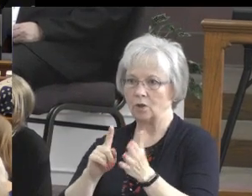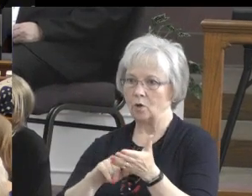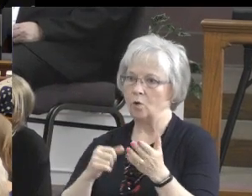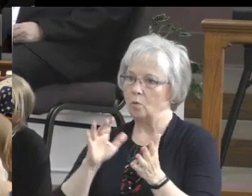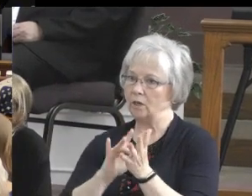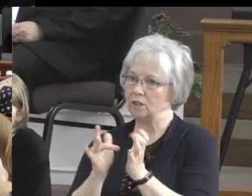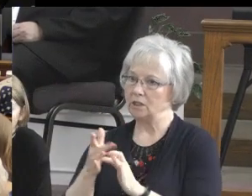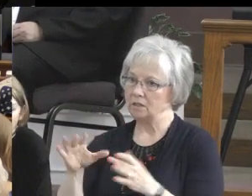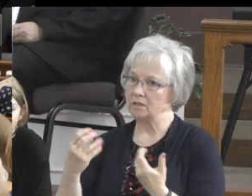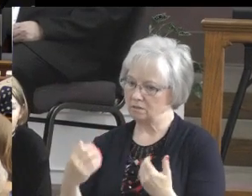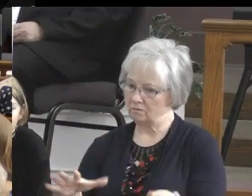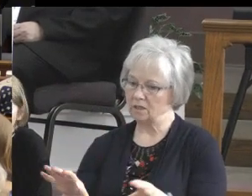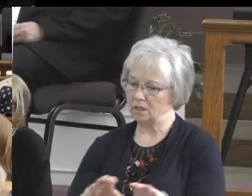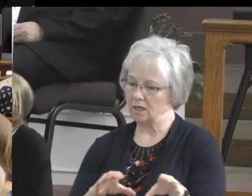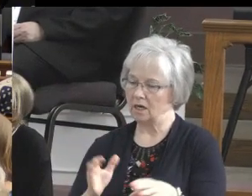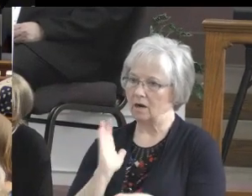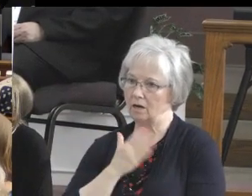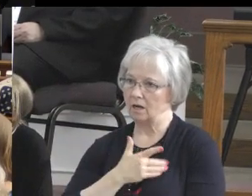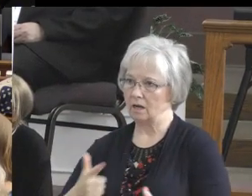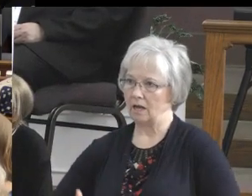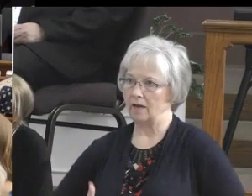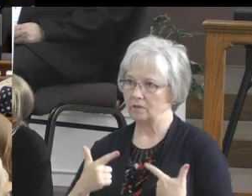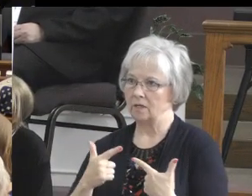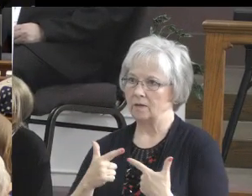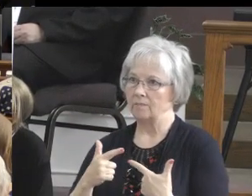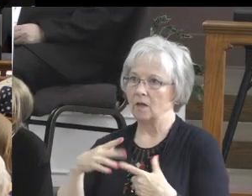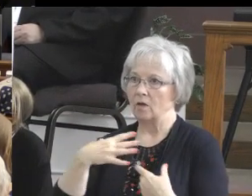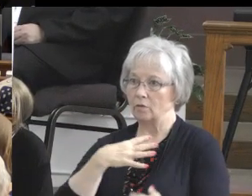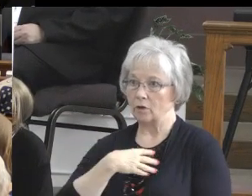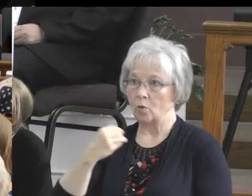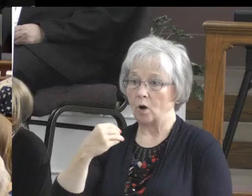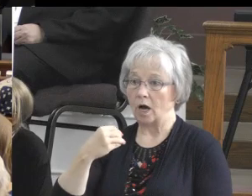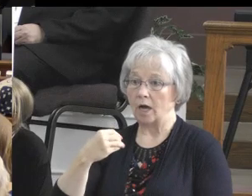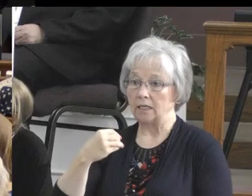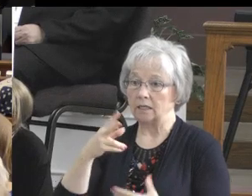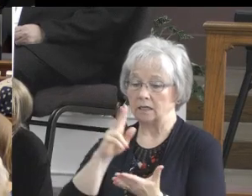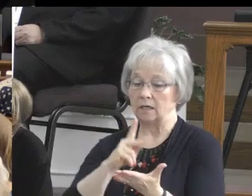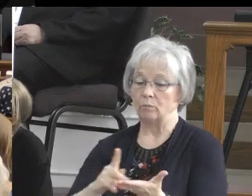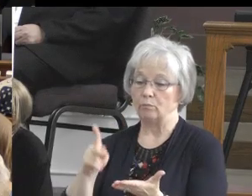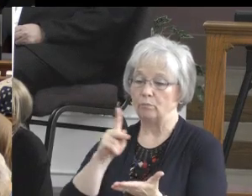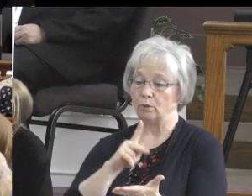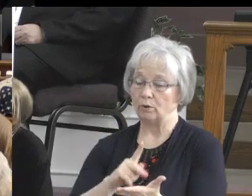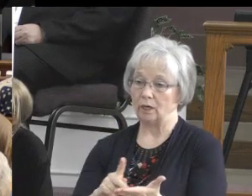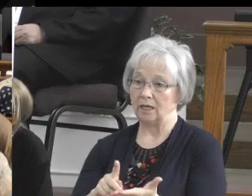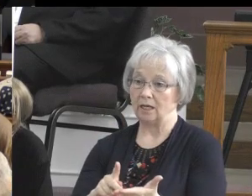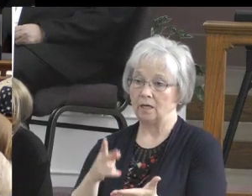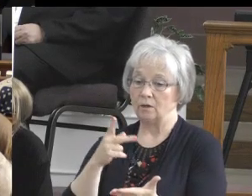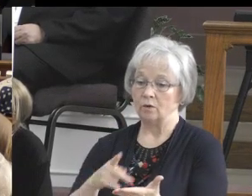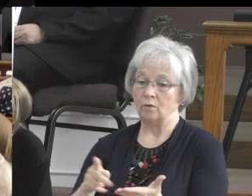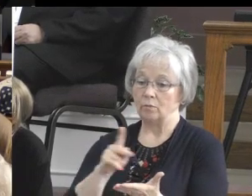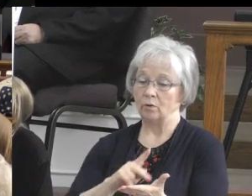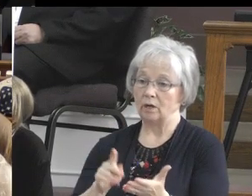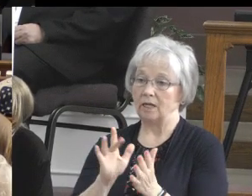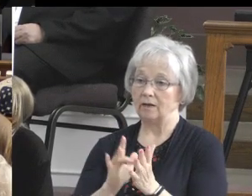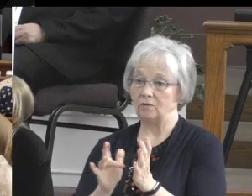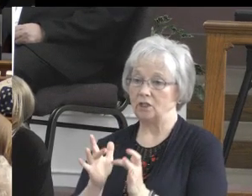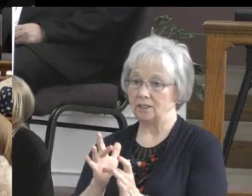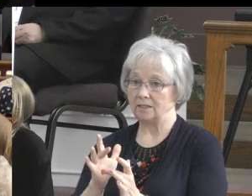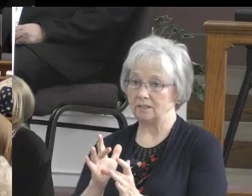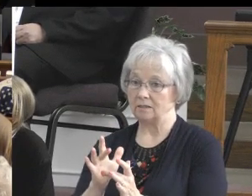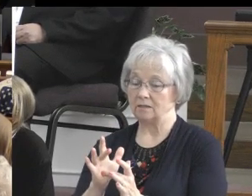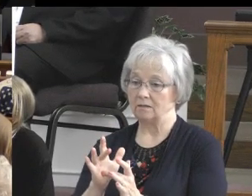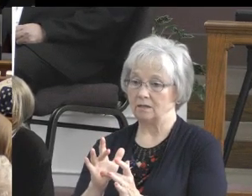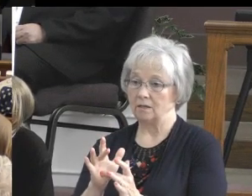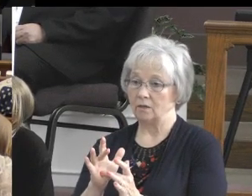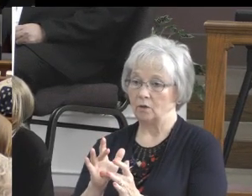is to represent the purity of Jesus, and the purity that when we ask Jesus to be our Lord and Savior, that becomes ours, that we're